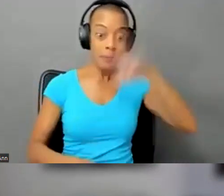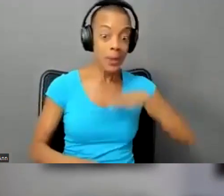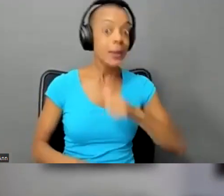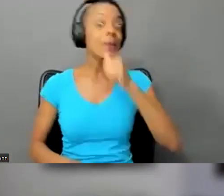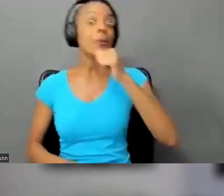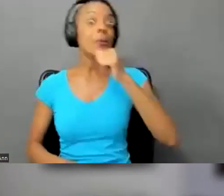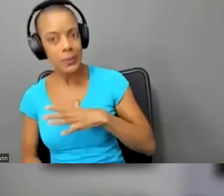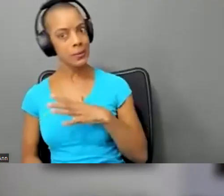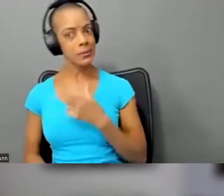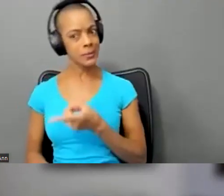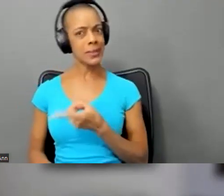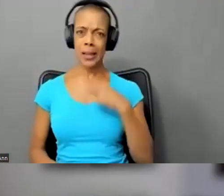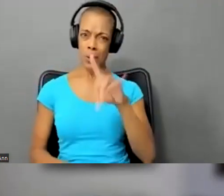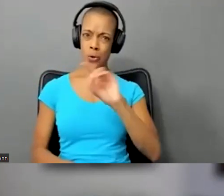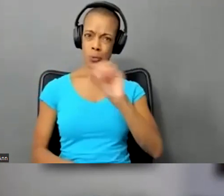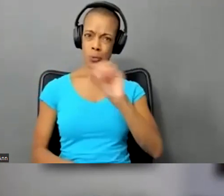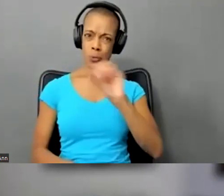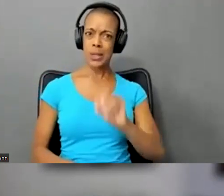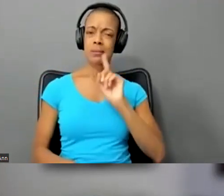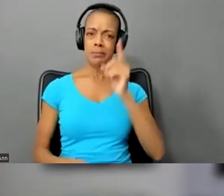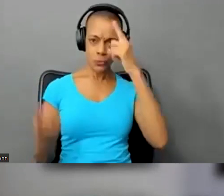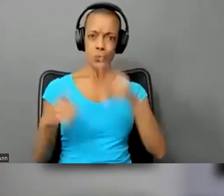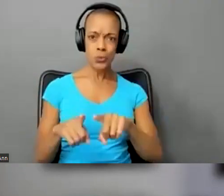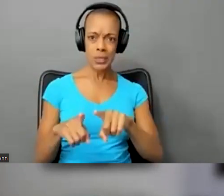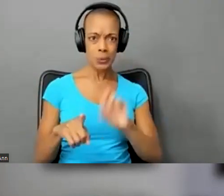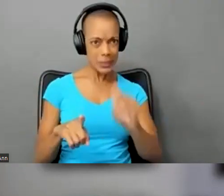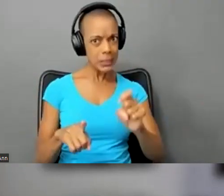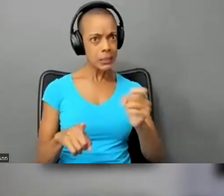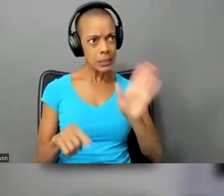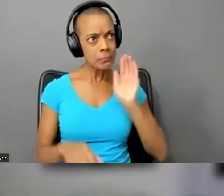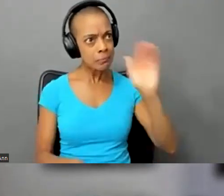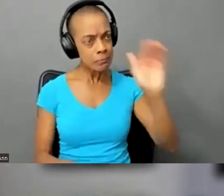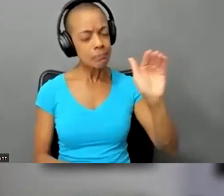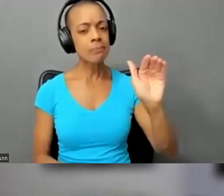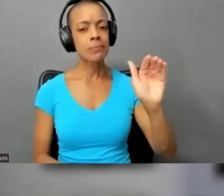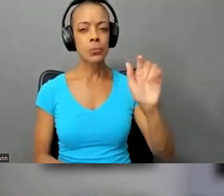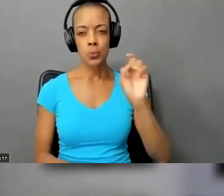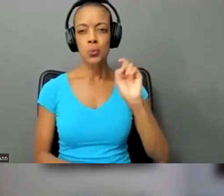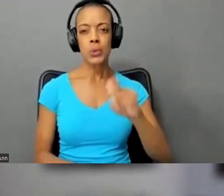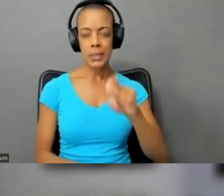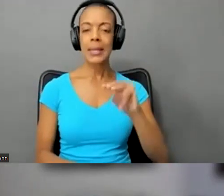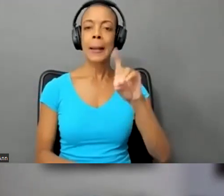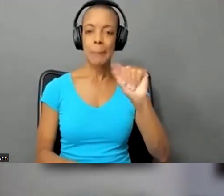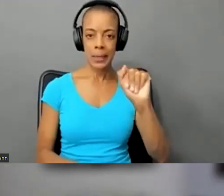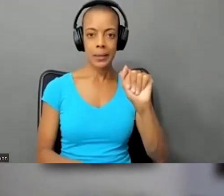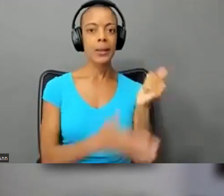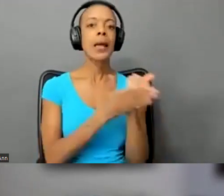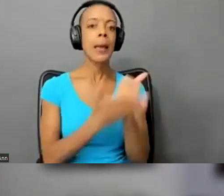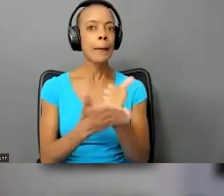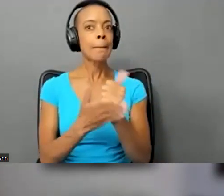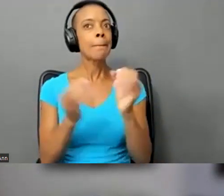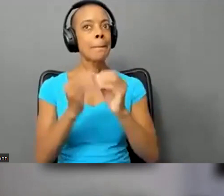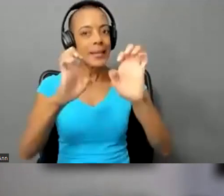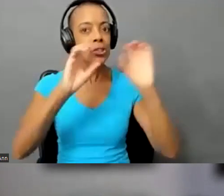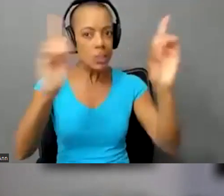would 100% agree with that. And so I think, you know, we really do need the media to help educate and inform